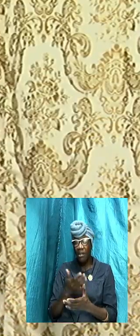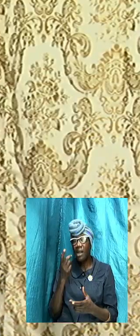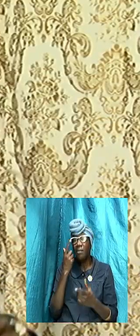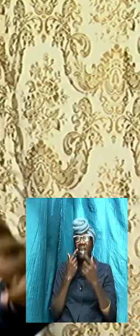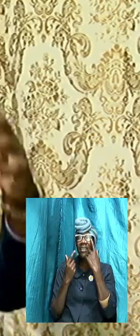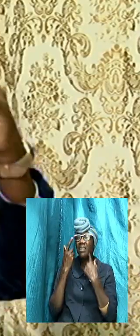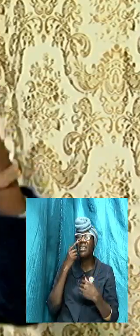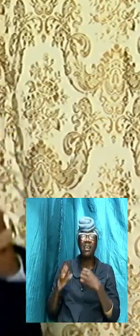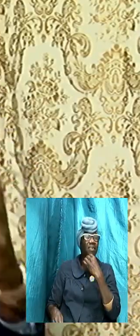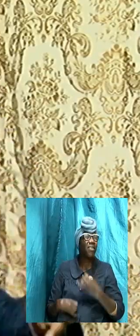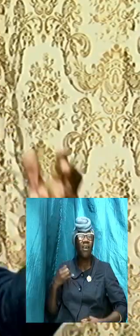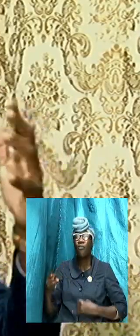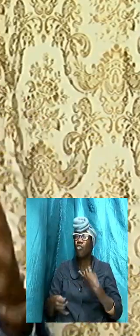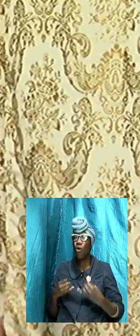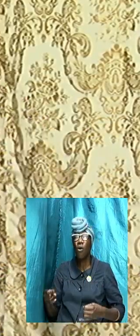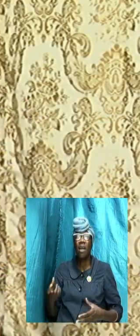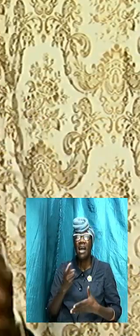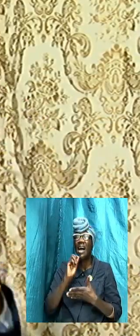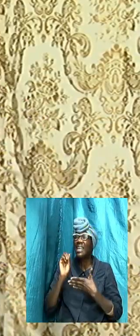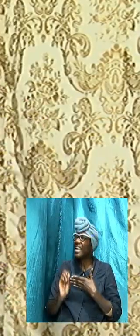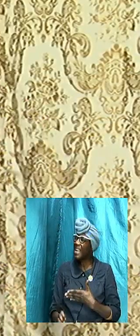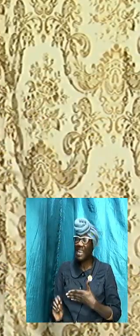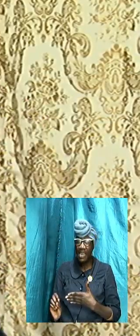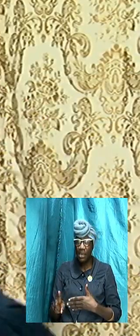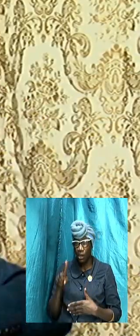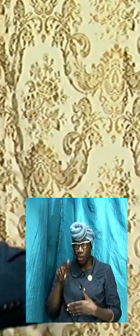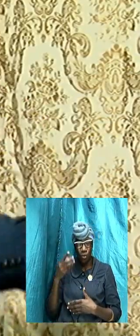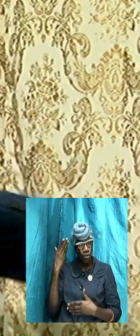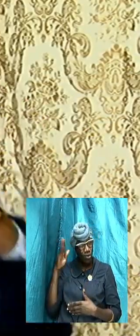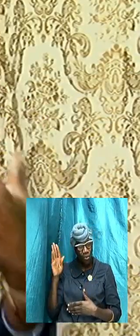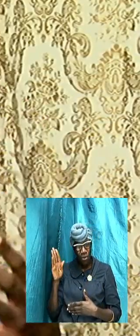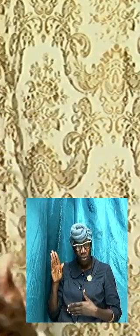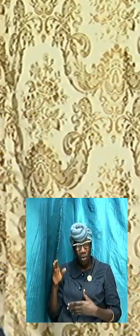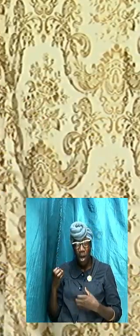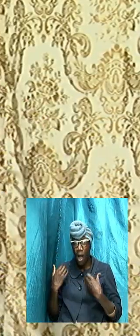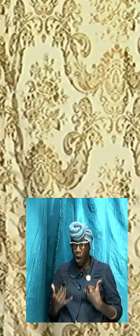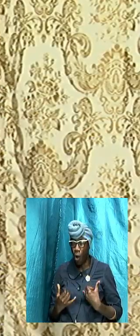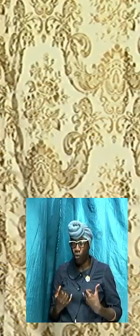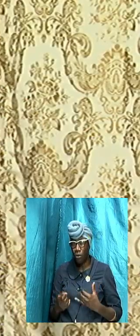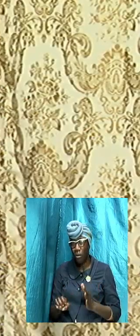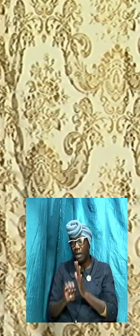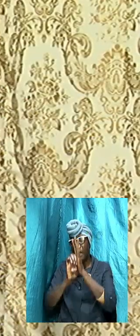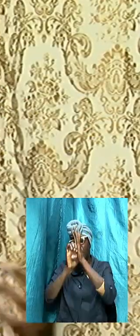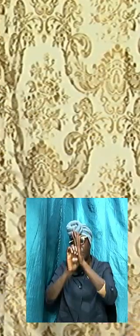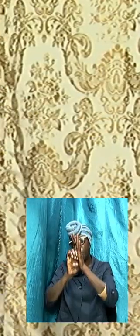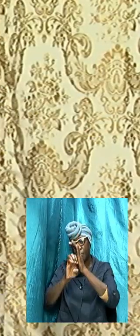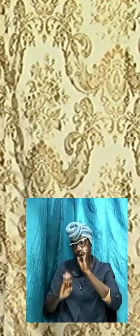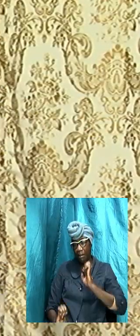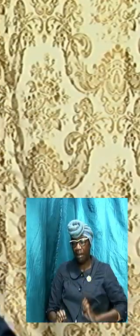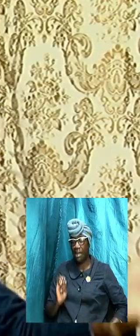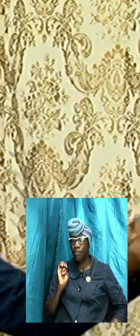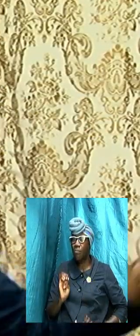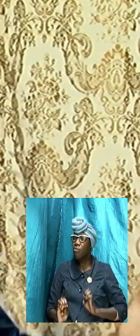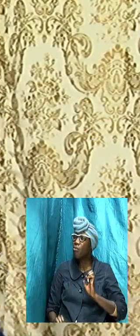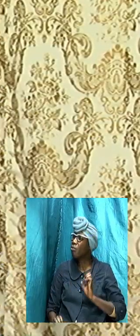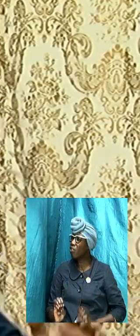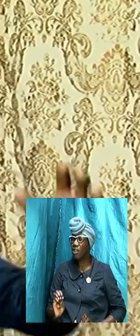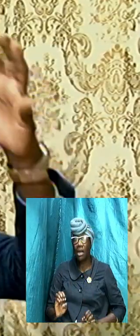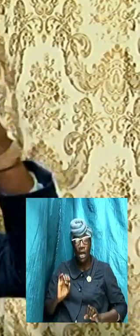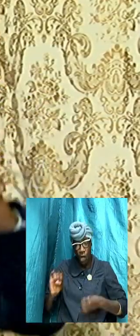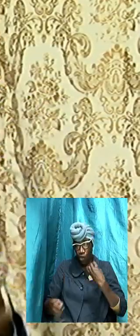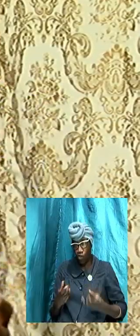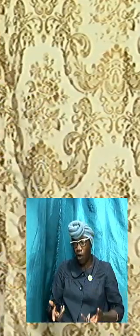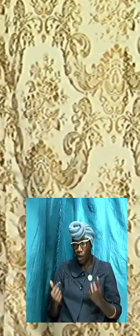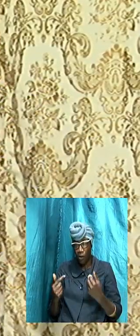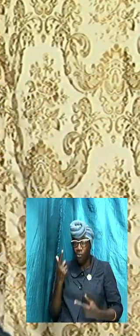too, because at the end of the day, you don't even know how to express the emotion. You know, joy sometimes comes, and it comes with crying too. You're